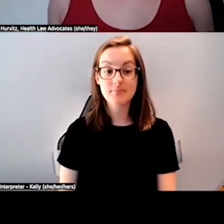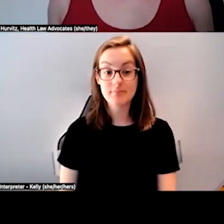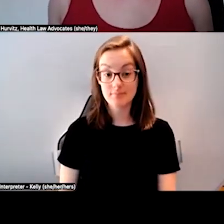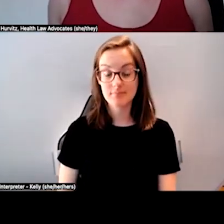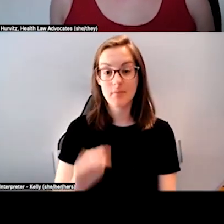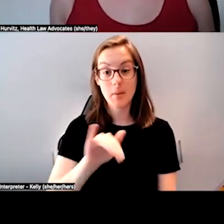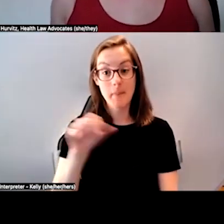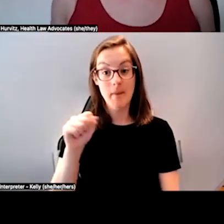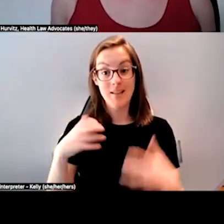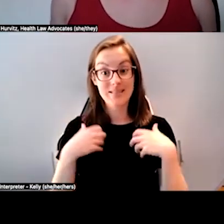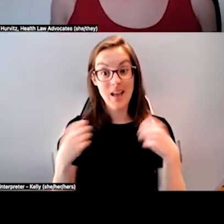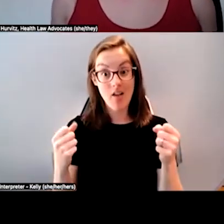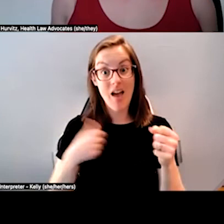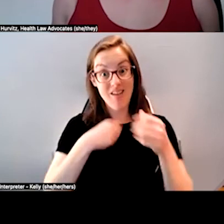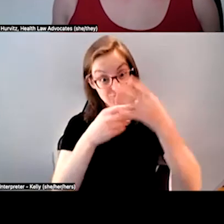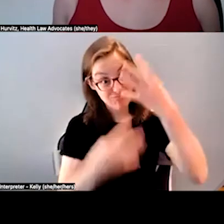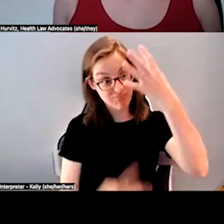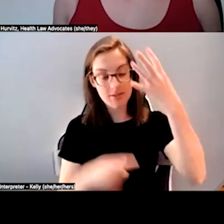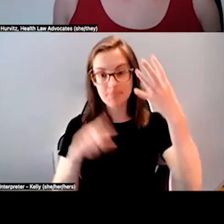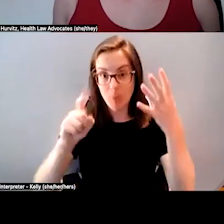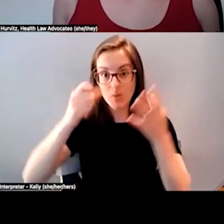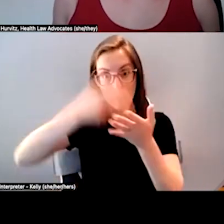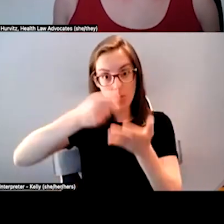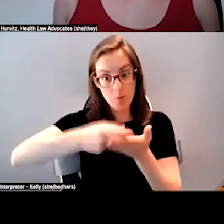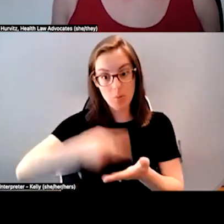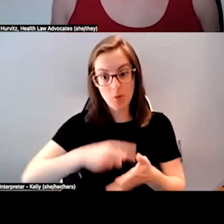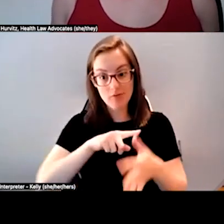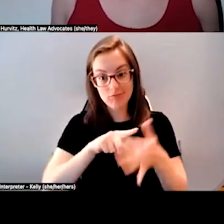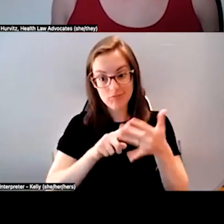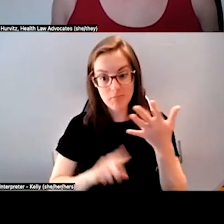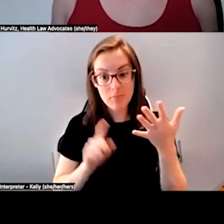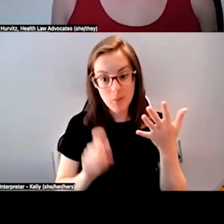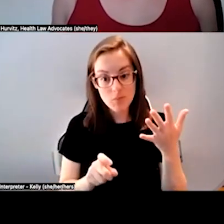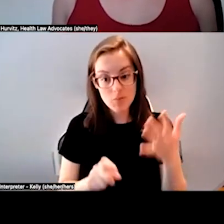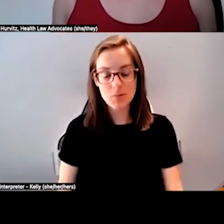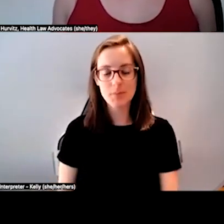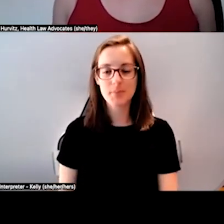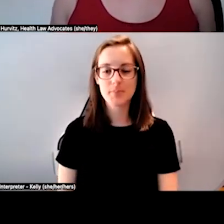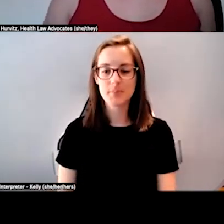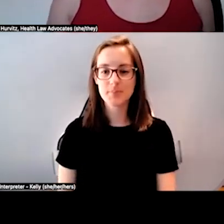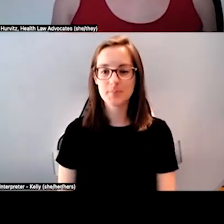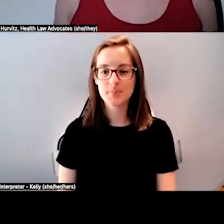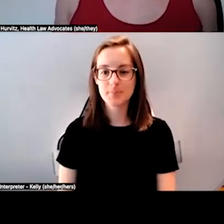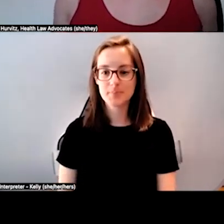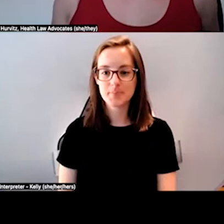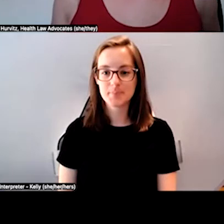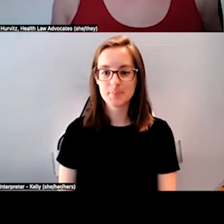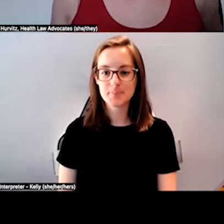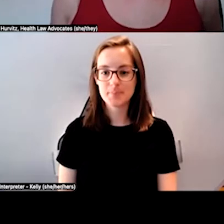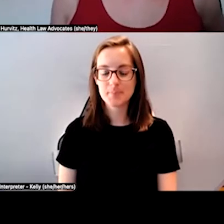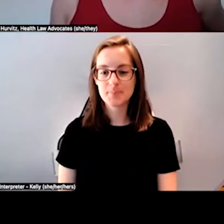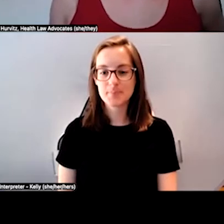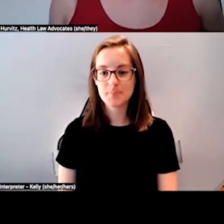it's supposed to be approving under its current guidance. So we started out with coverage